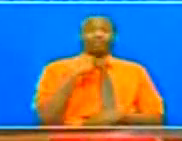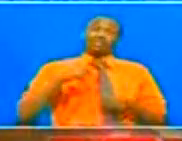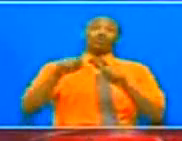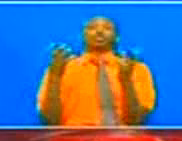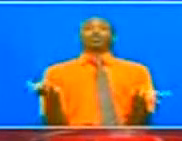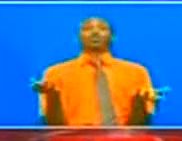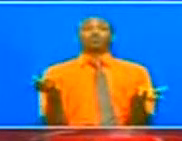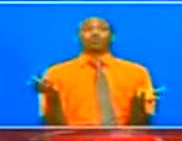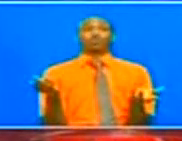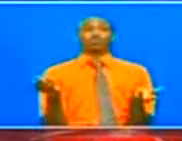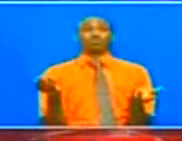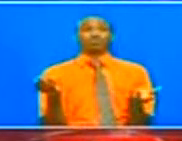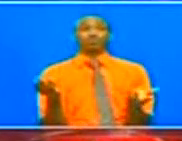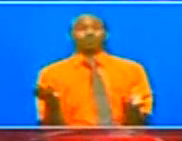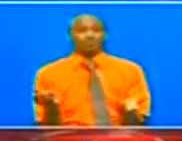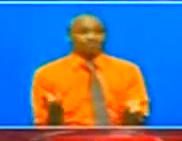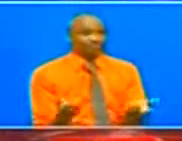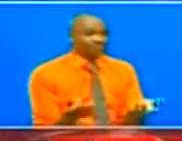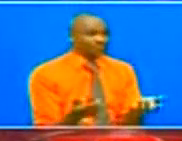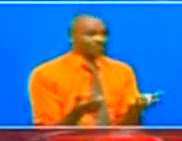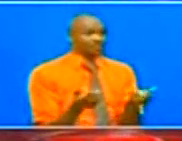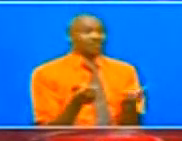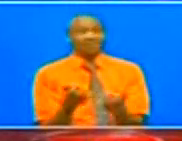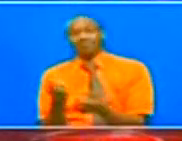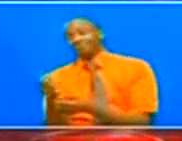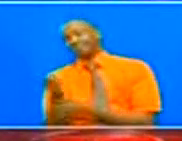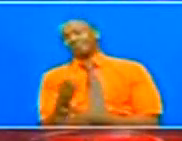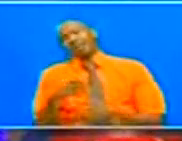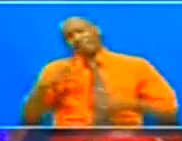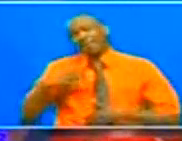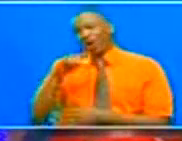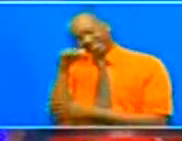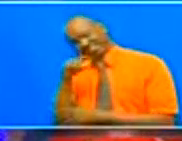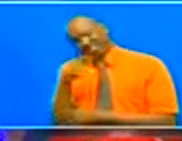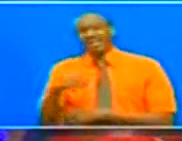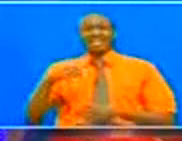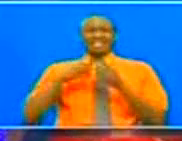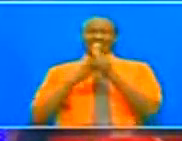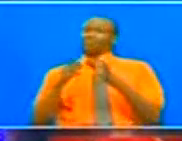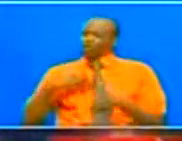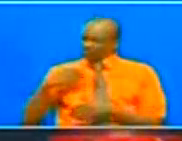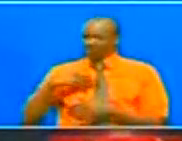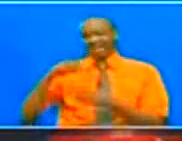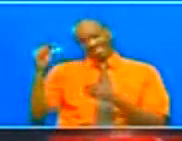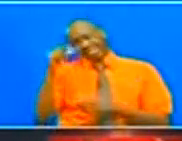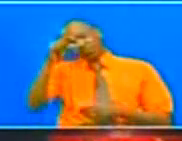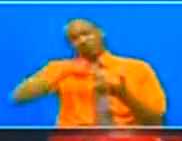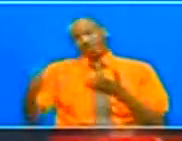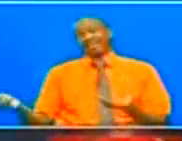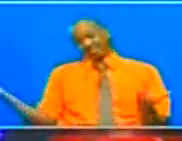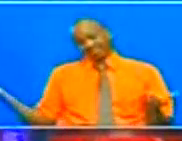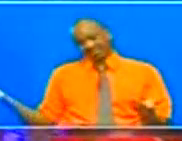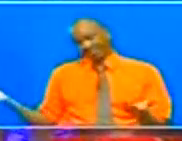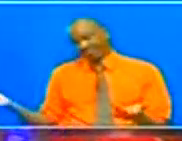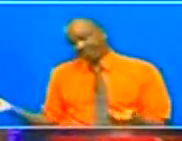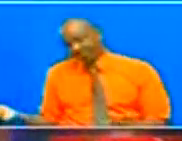Yeah. Yes. Have you failed your people? People are asking, the leadership of Garissa, the leadership of the North, have you failed your people? How?